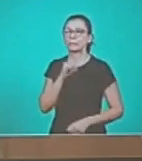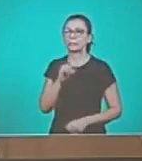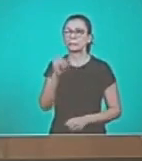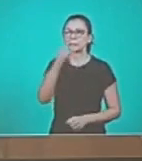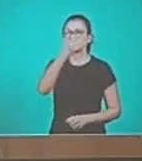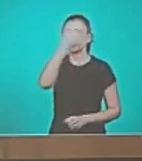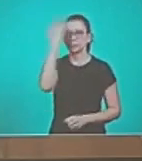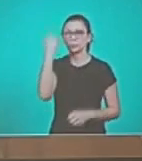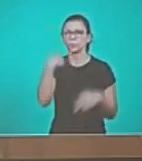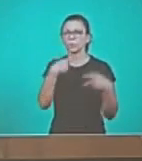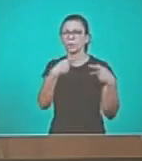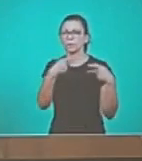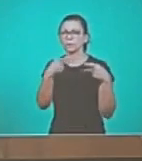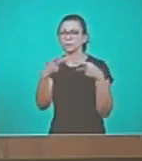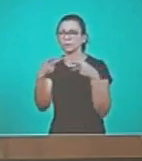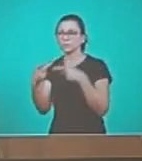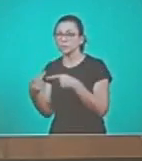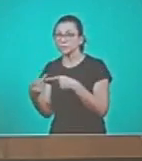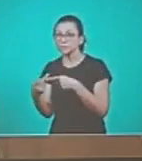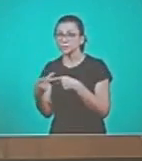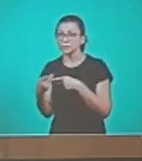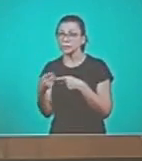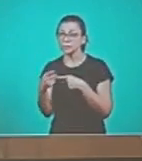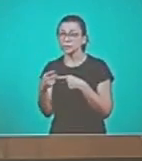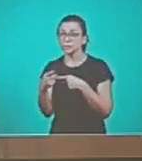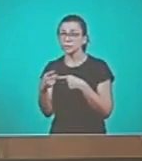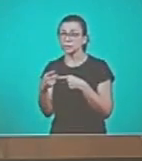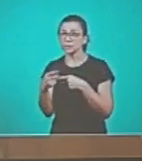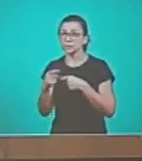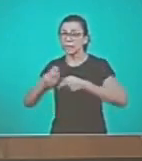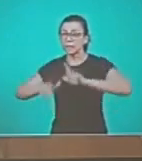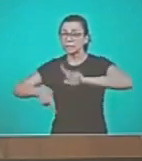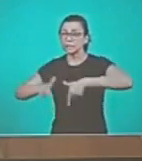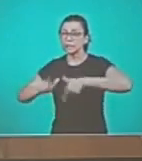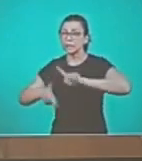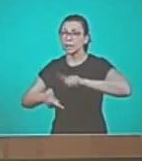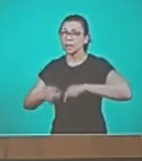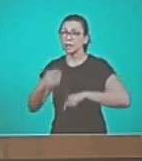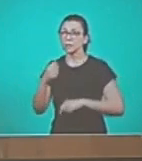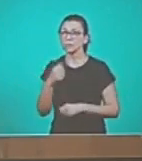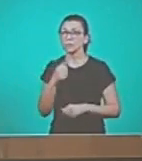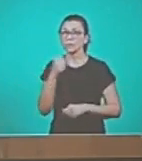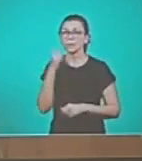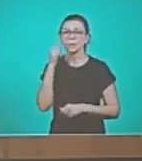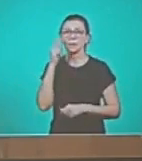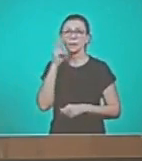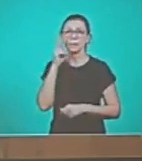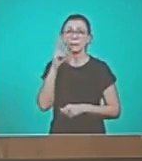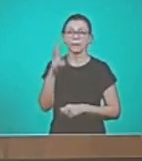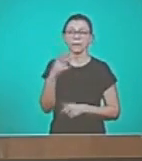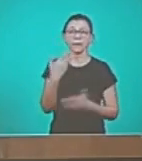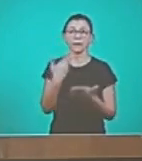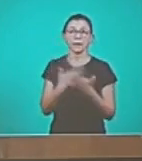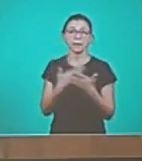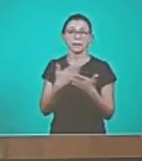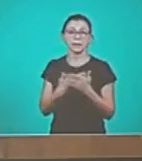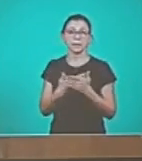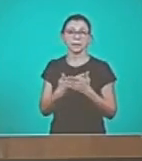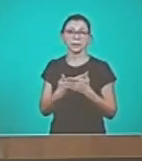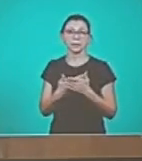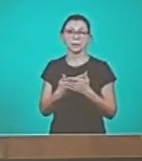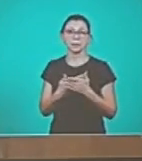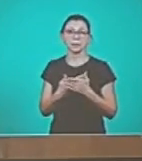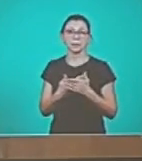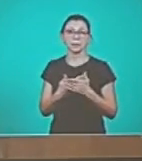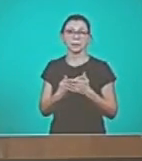the school that they have there about Thummim and Urim, they are not able to reach what we